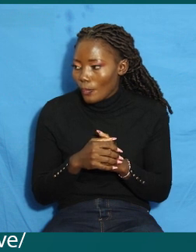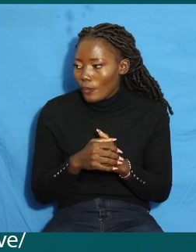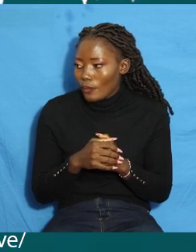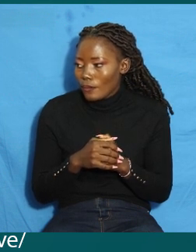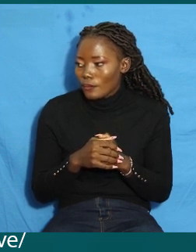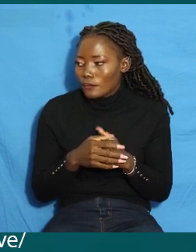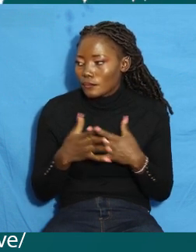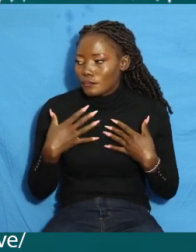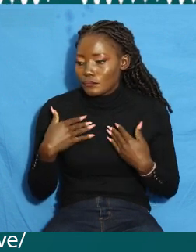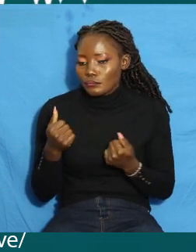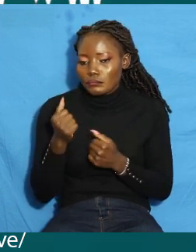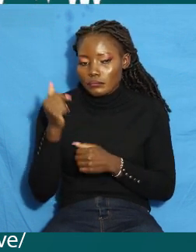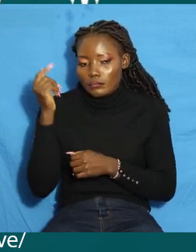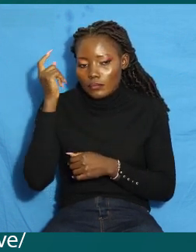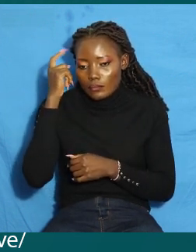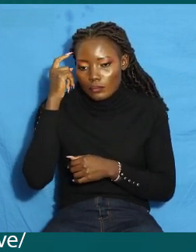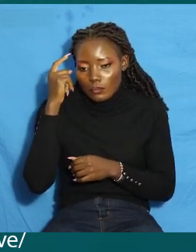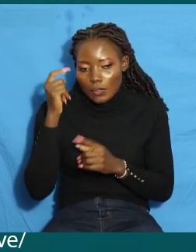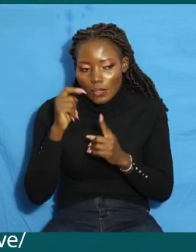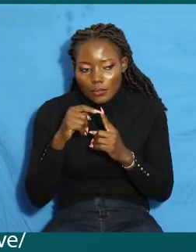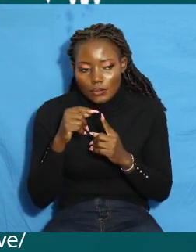a healthy mind to perform.